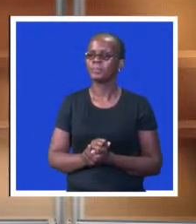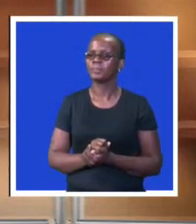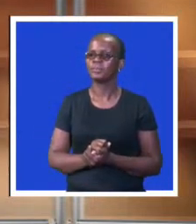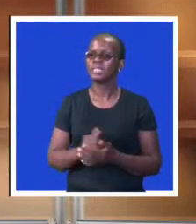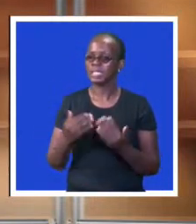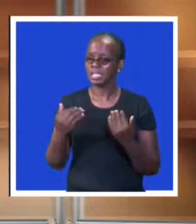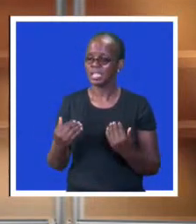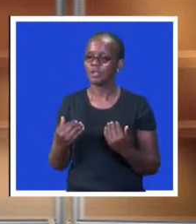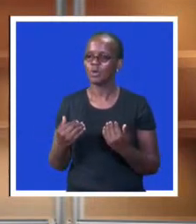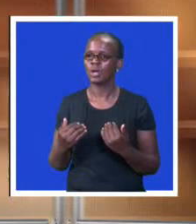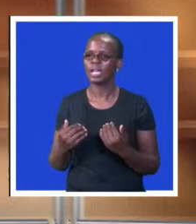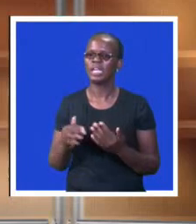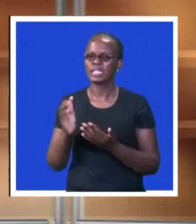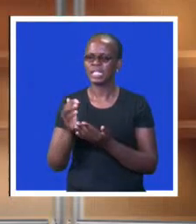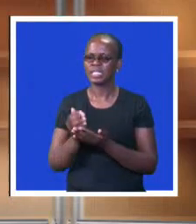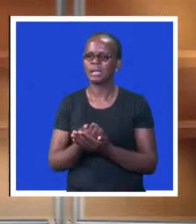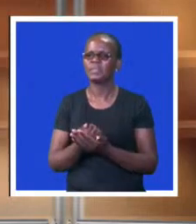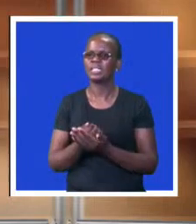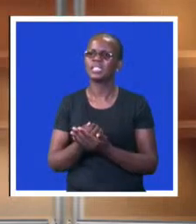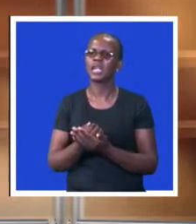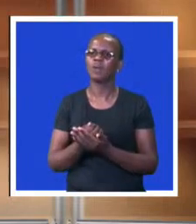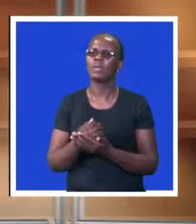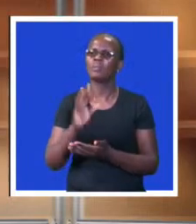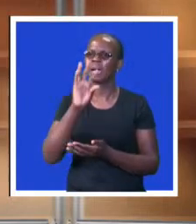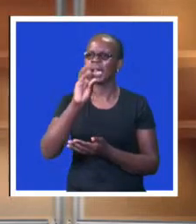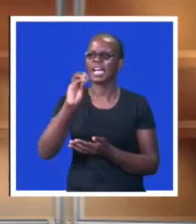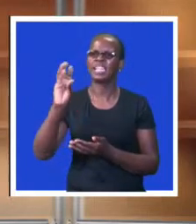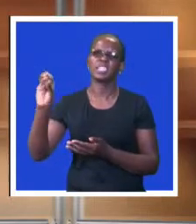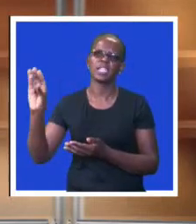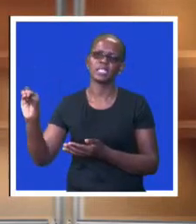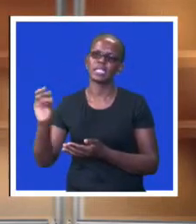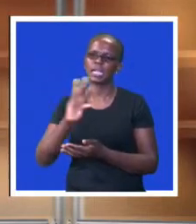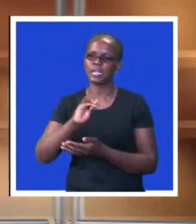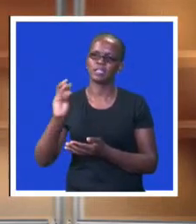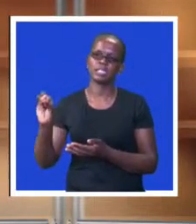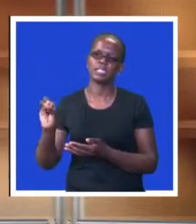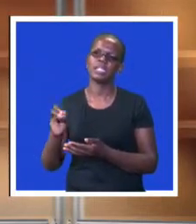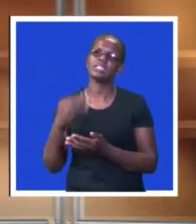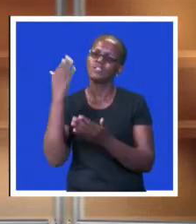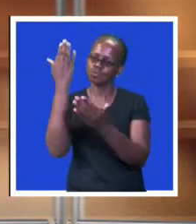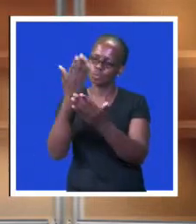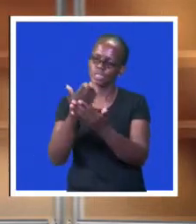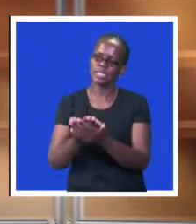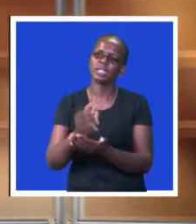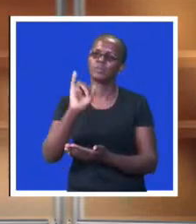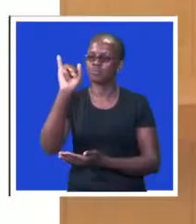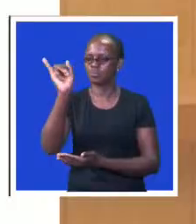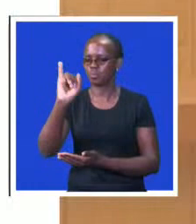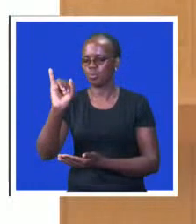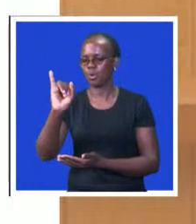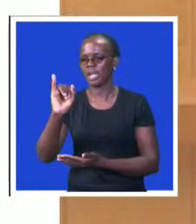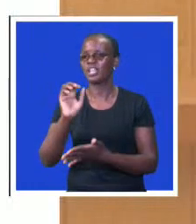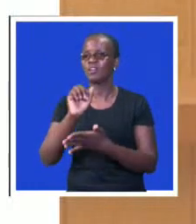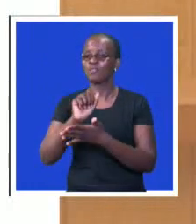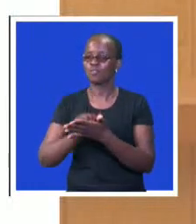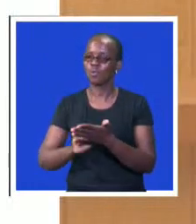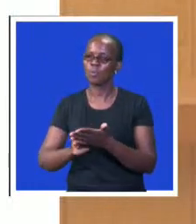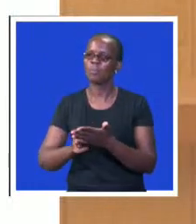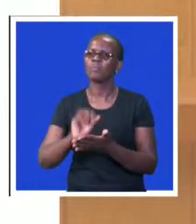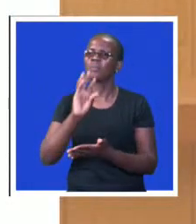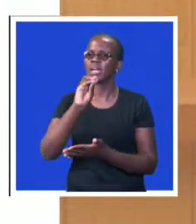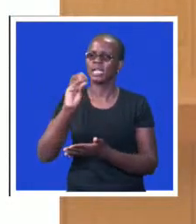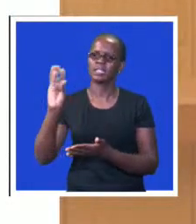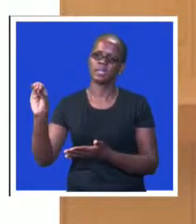going to go to the hundreds and borrow. We are going to borrow 1 from the hundreds.